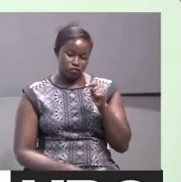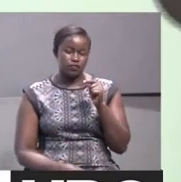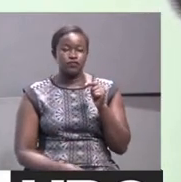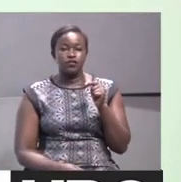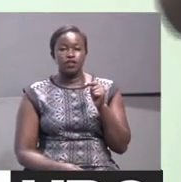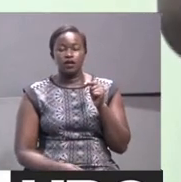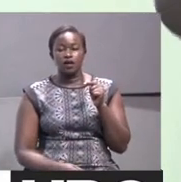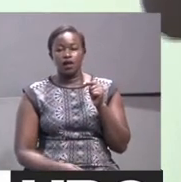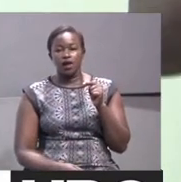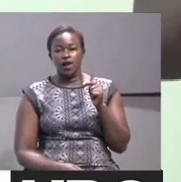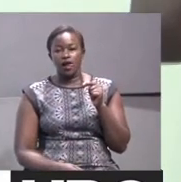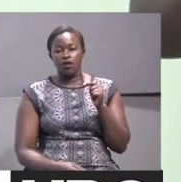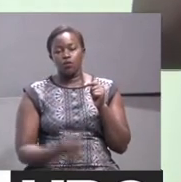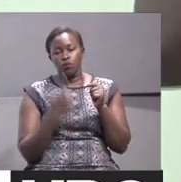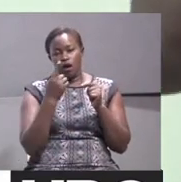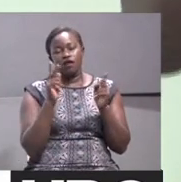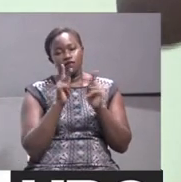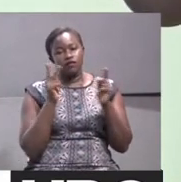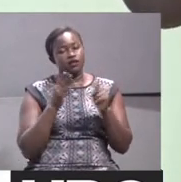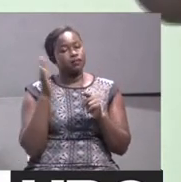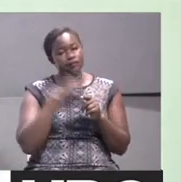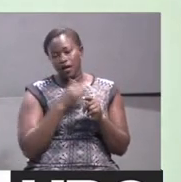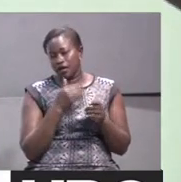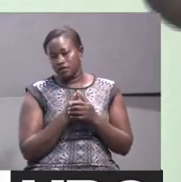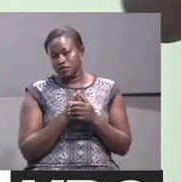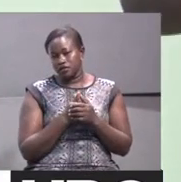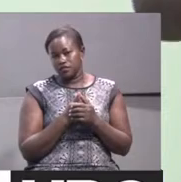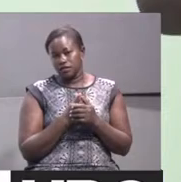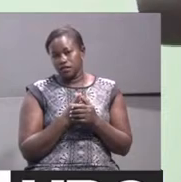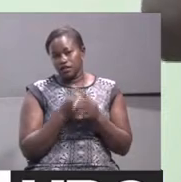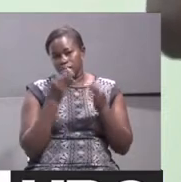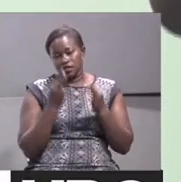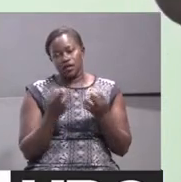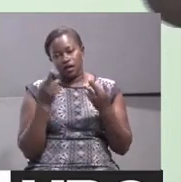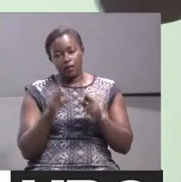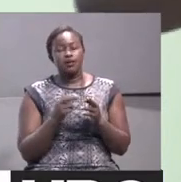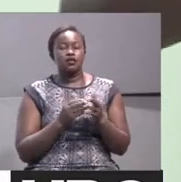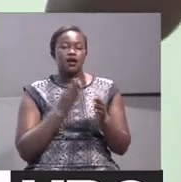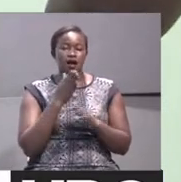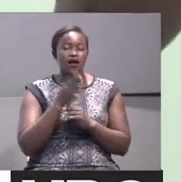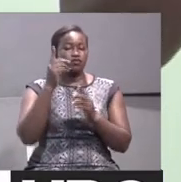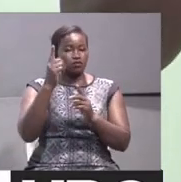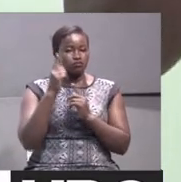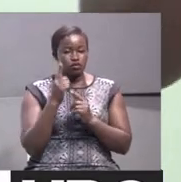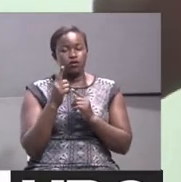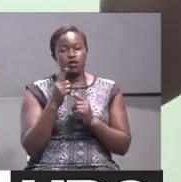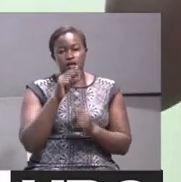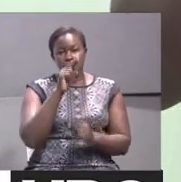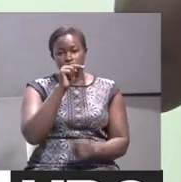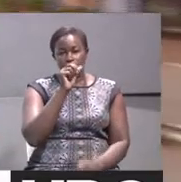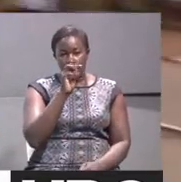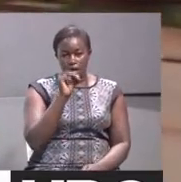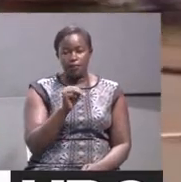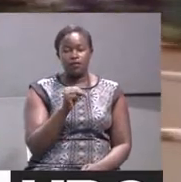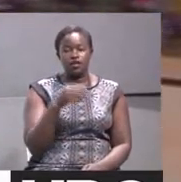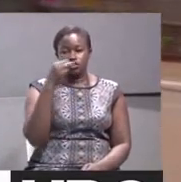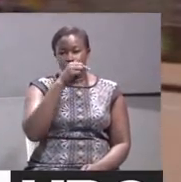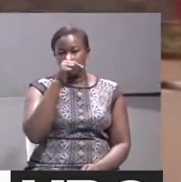One of the very bad incidents we registered after the policing of the NAMG 77 plus China